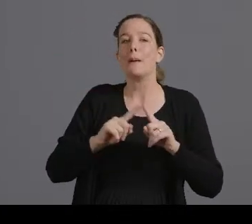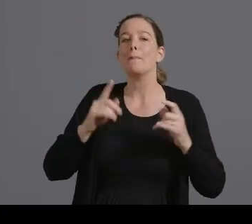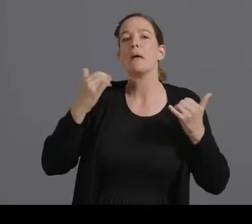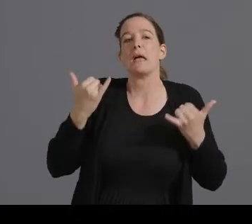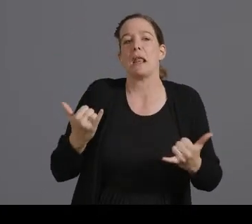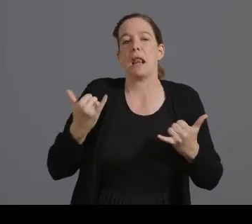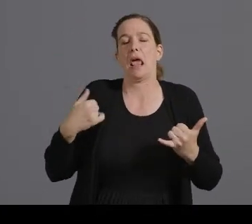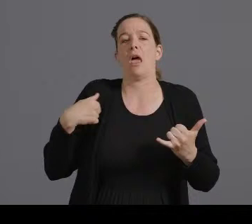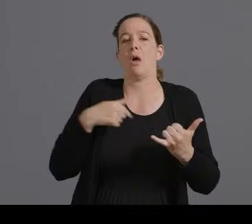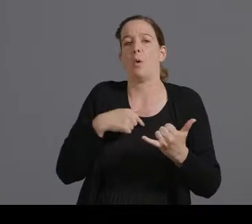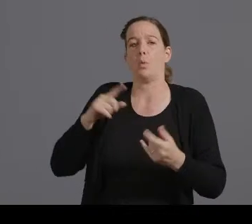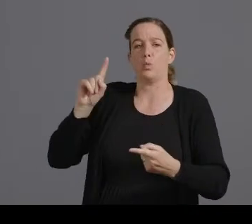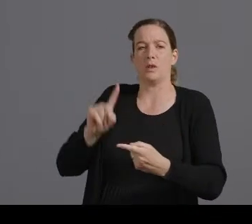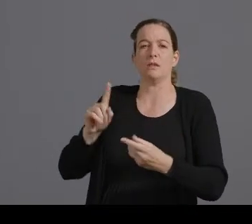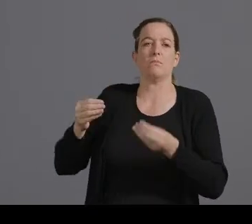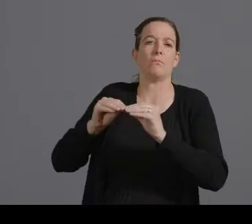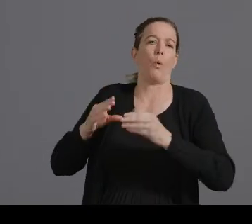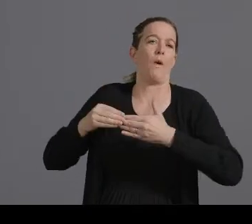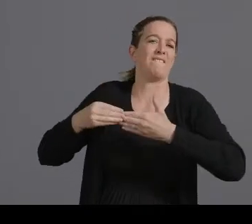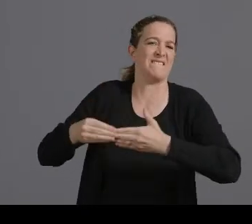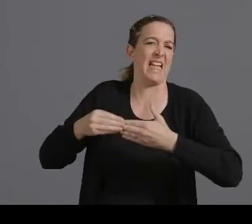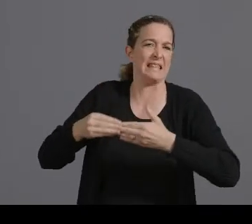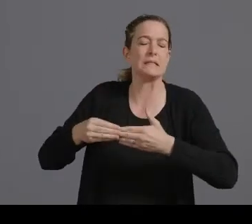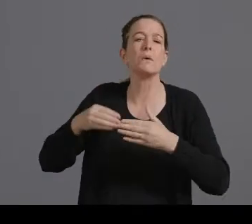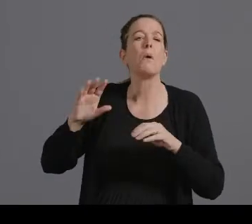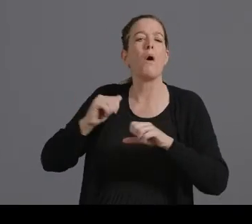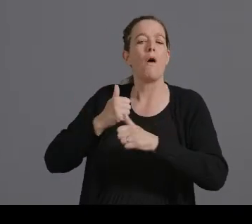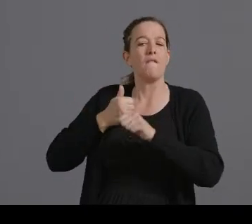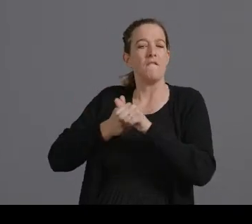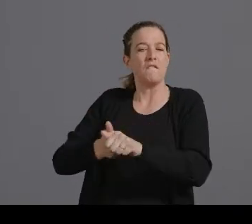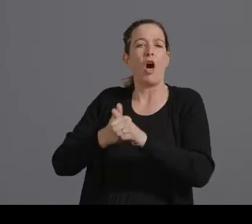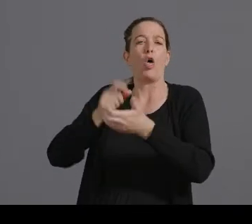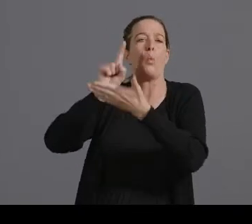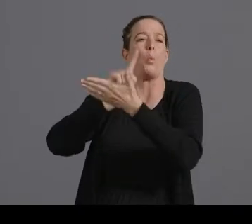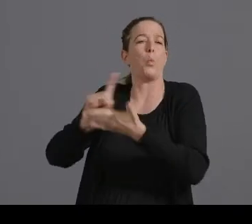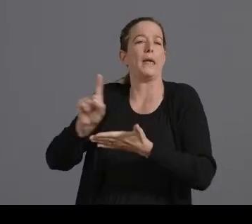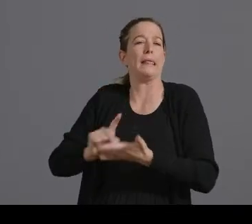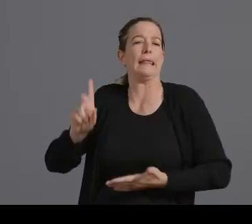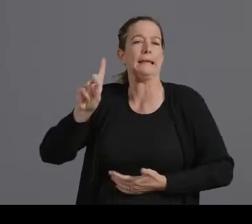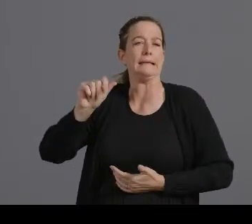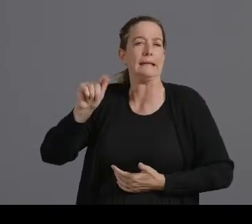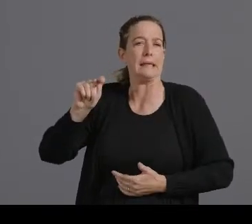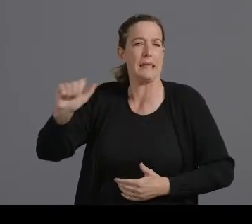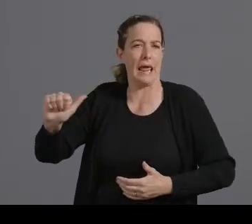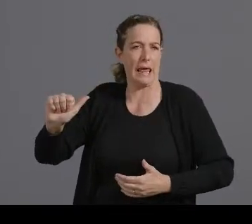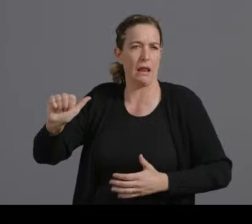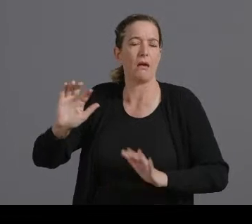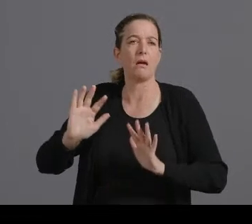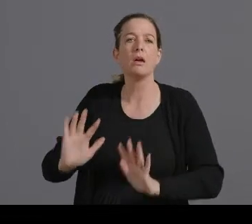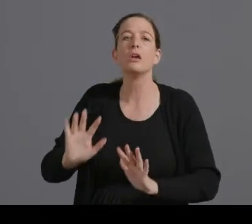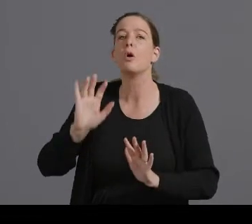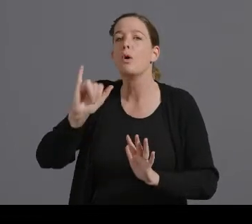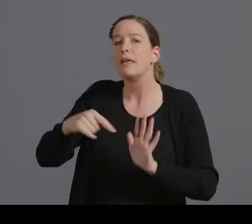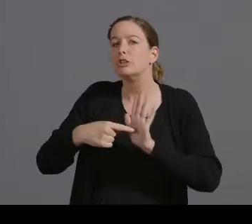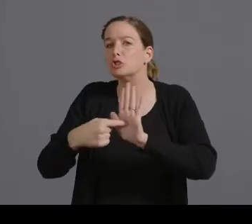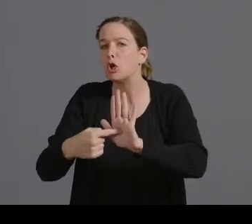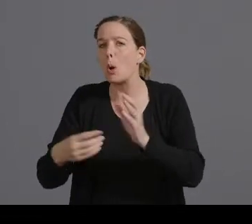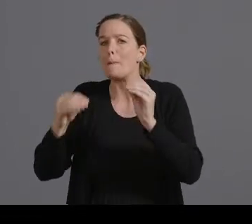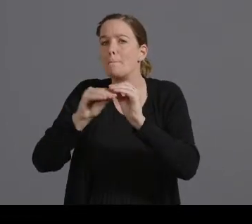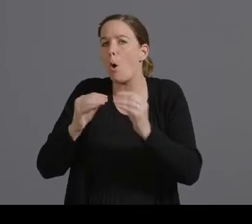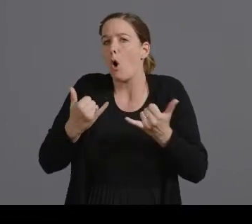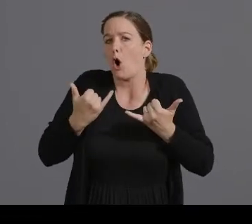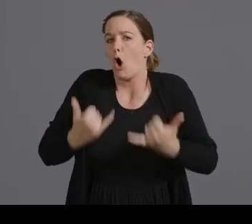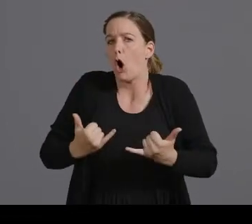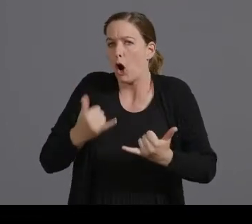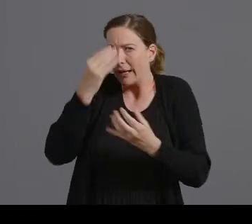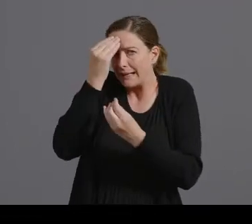positivity, and it will be based on the weekly data of the week just prior. So it will reflect more recent data and will be